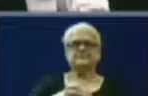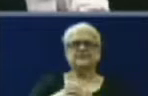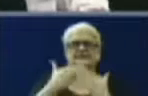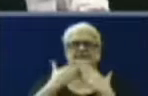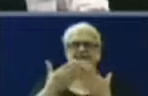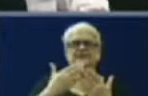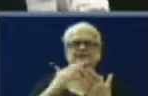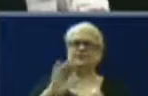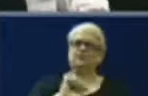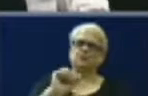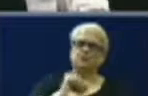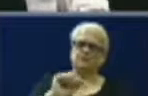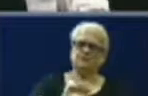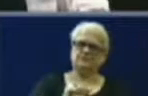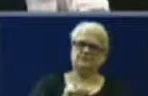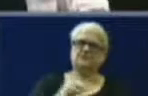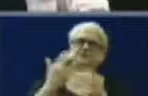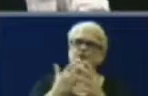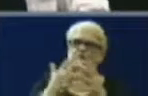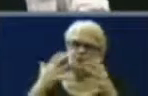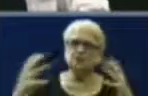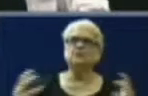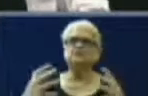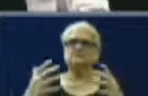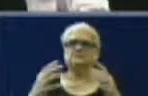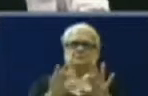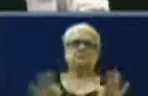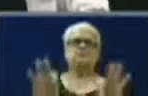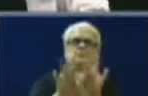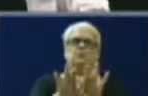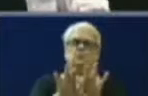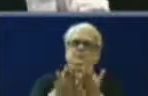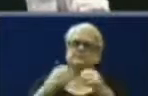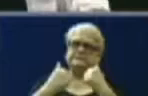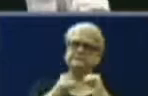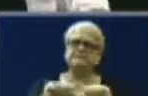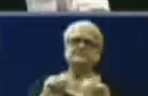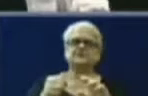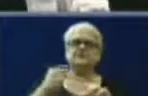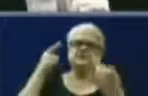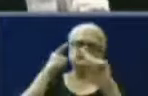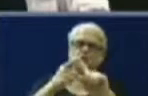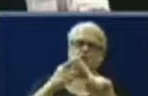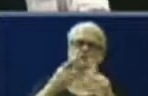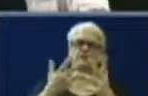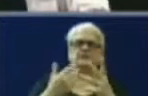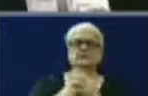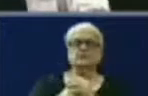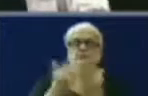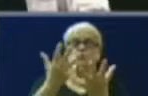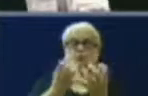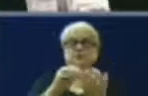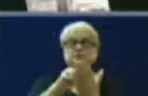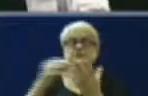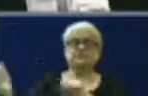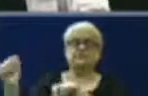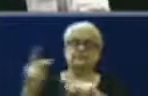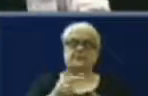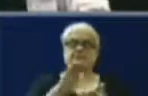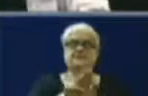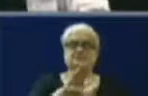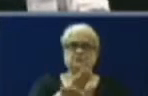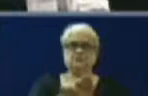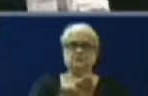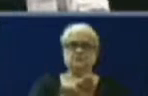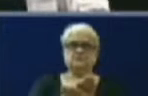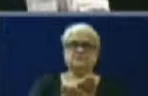a huge endeavor, and it's important that we try and get more students prepared. I mean, it's part of our vision. And, you know, just